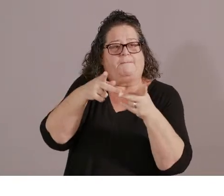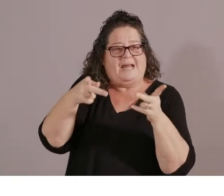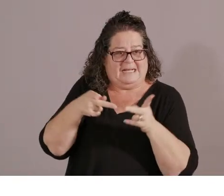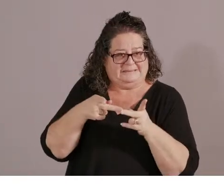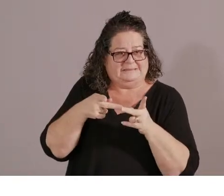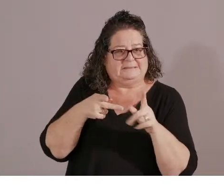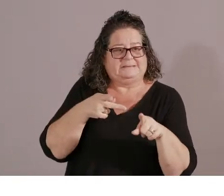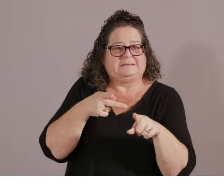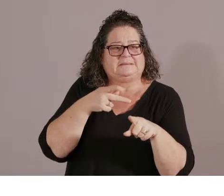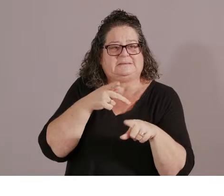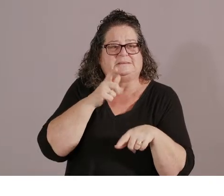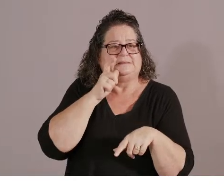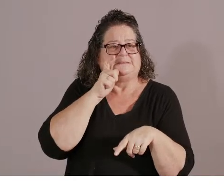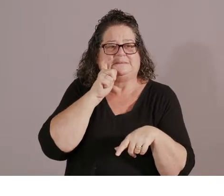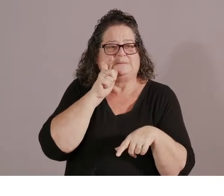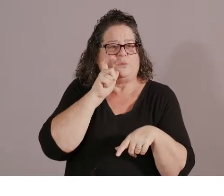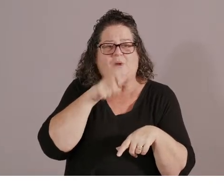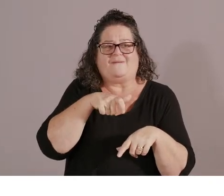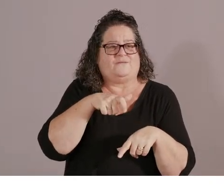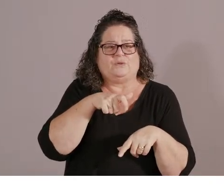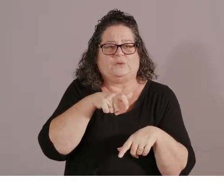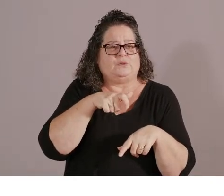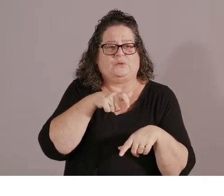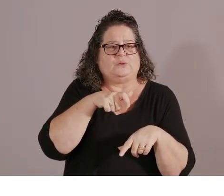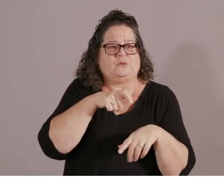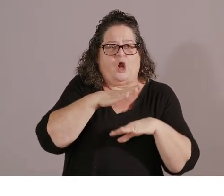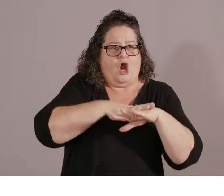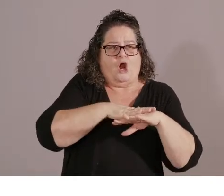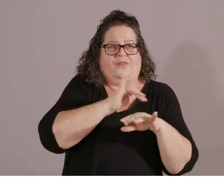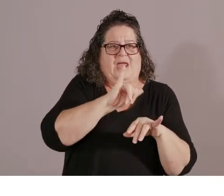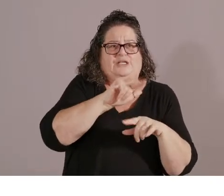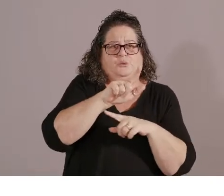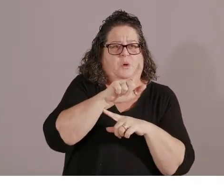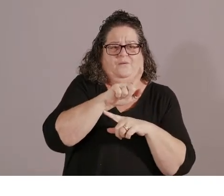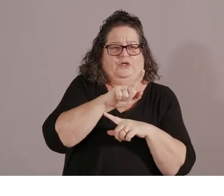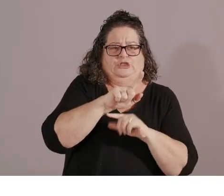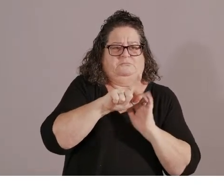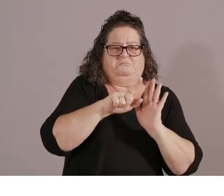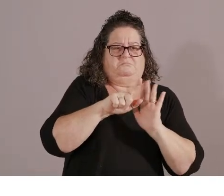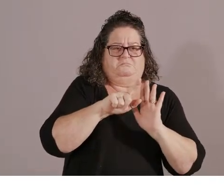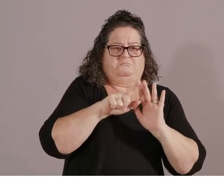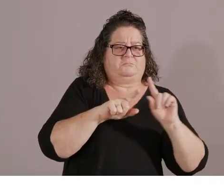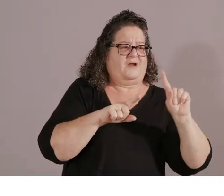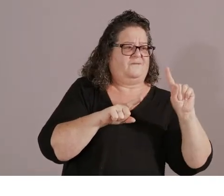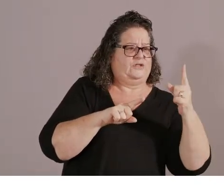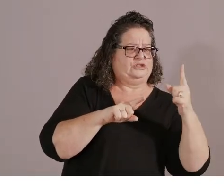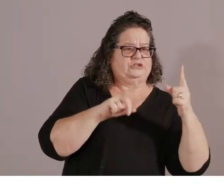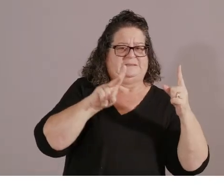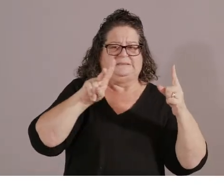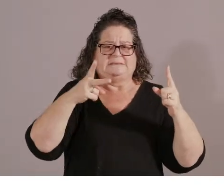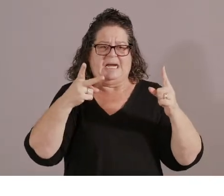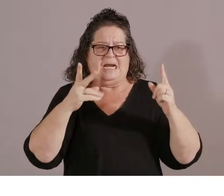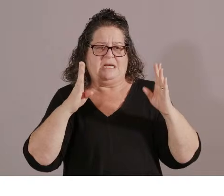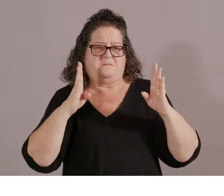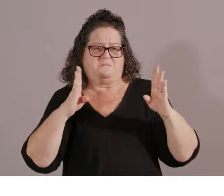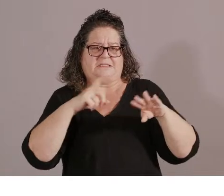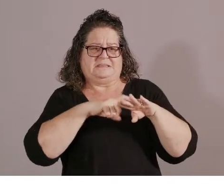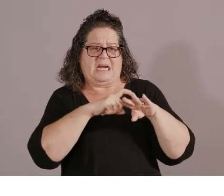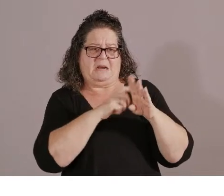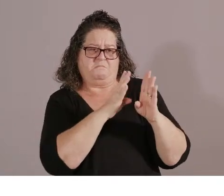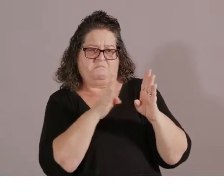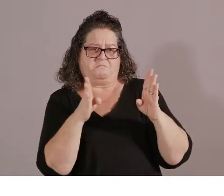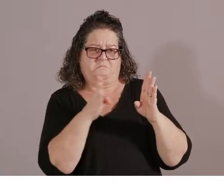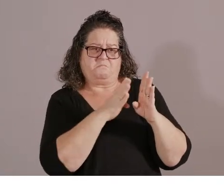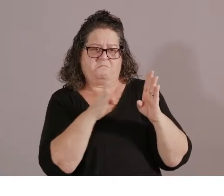dose on day 21. While there's a minimum interval between the first dose and the second dose that we need people to wait, there is